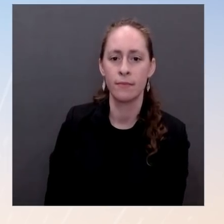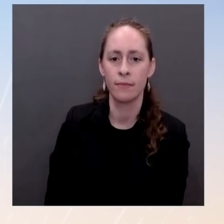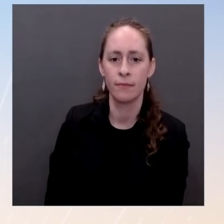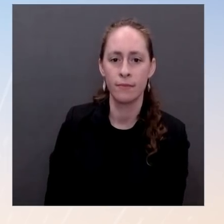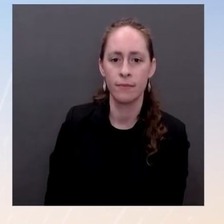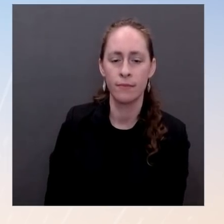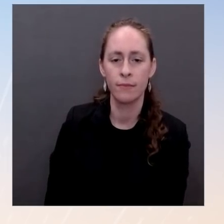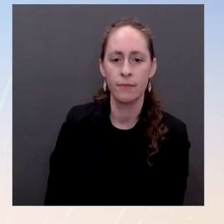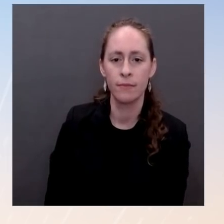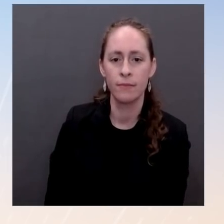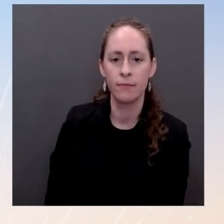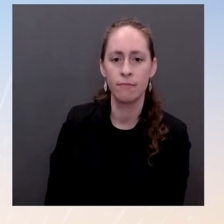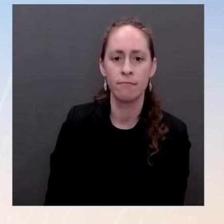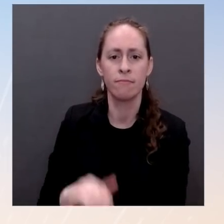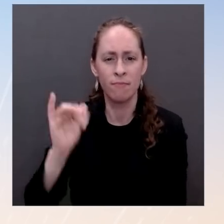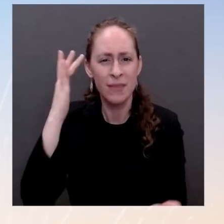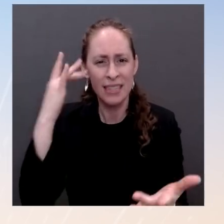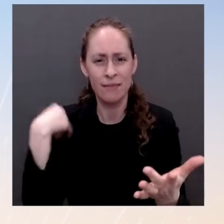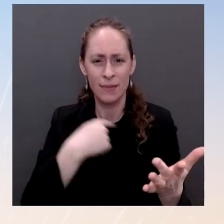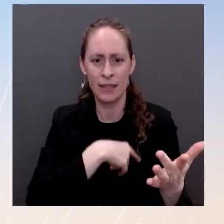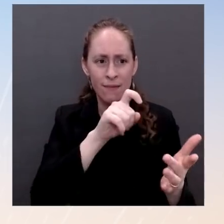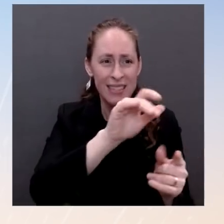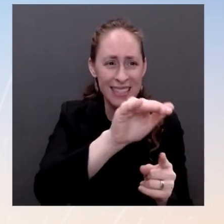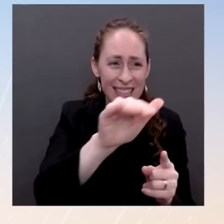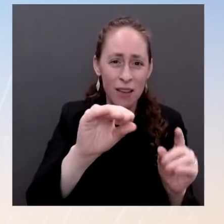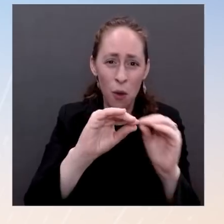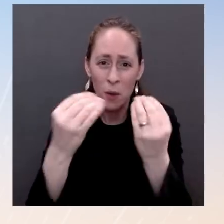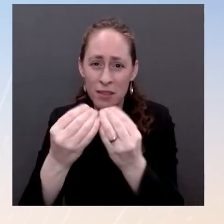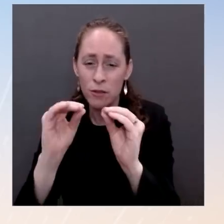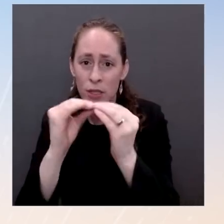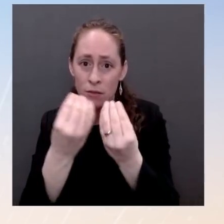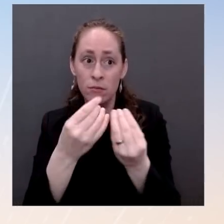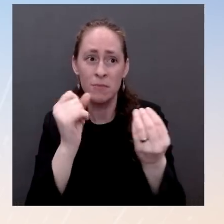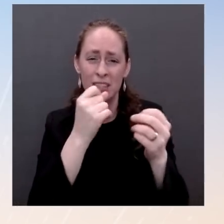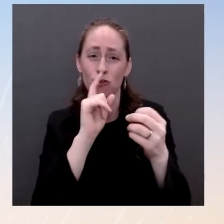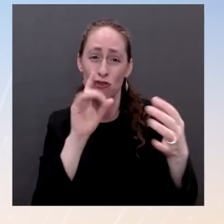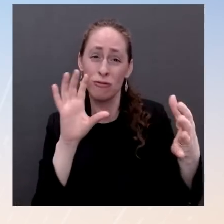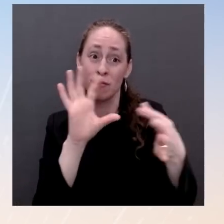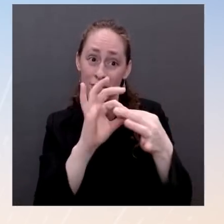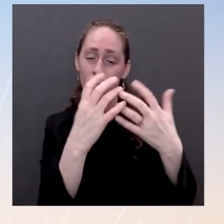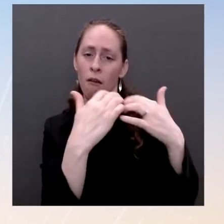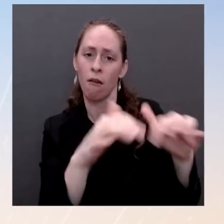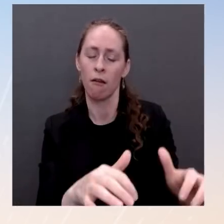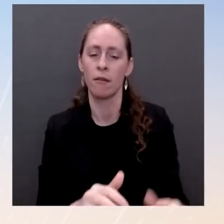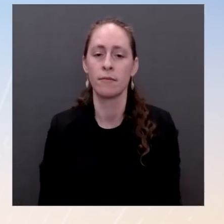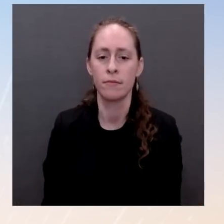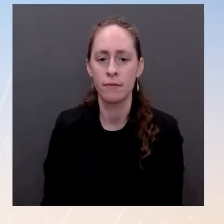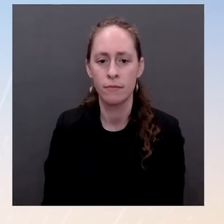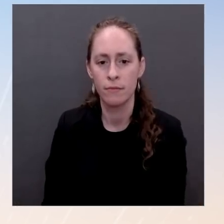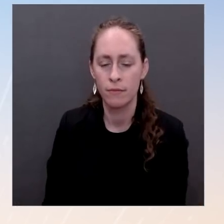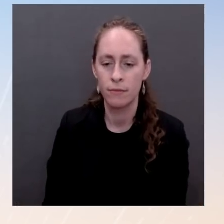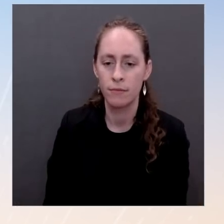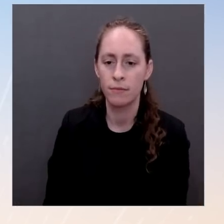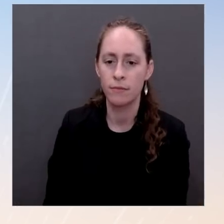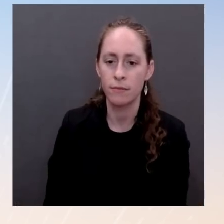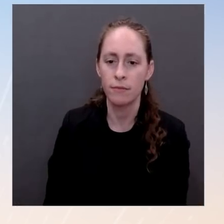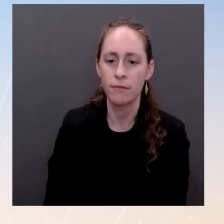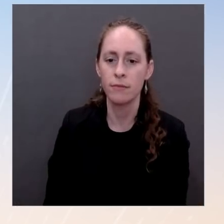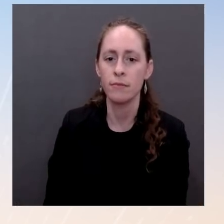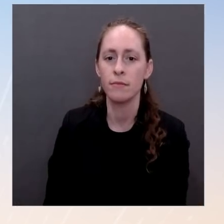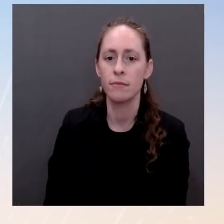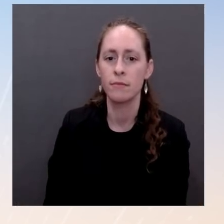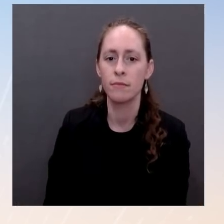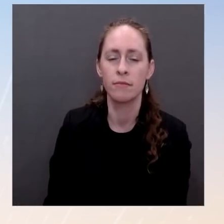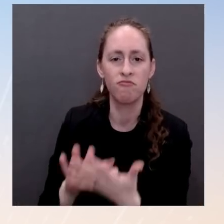of it is that shots in arms component. Have we started deferring their U.S. donations because the capacity is the problem more than the